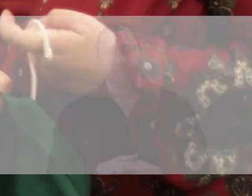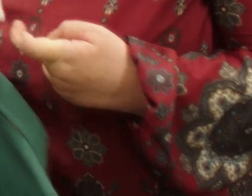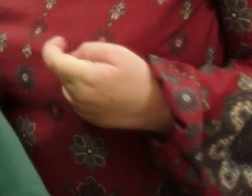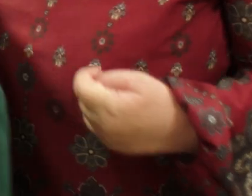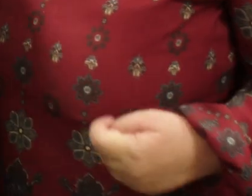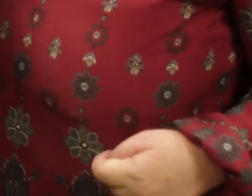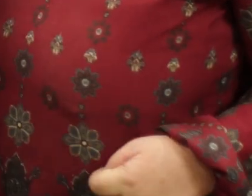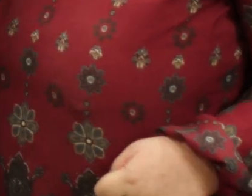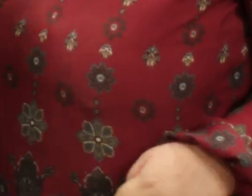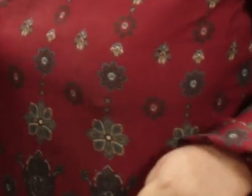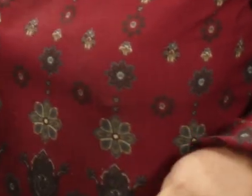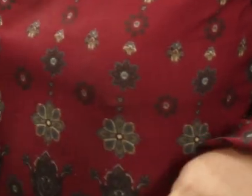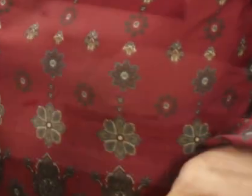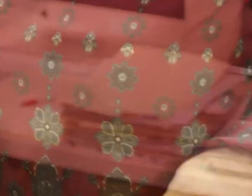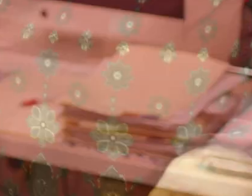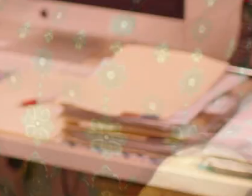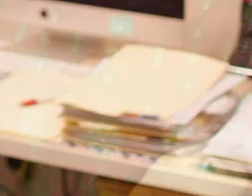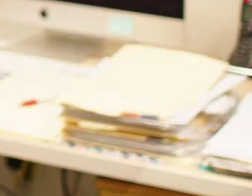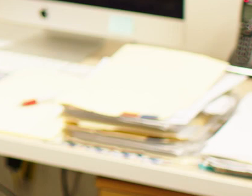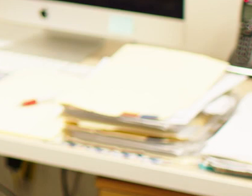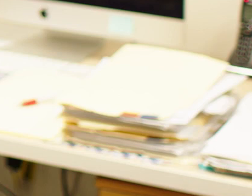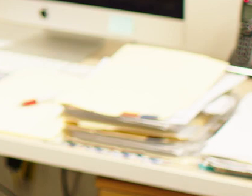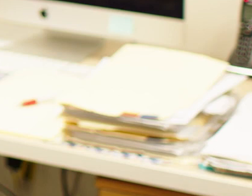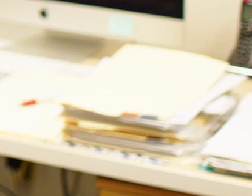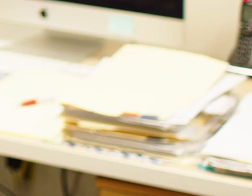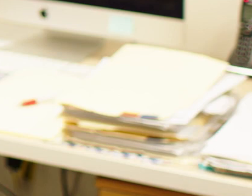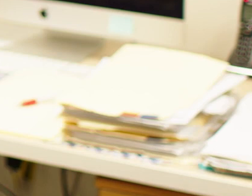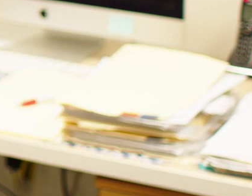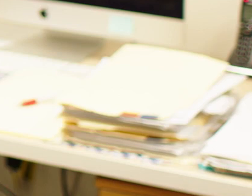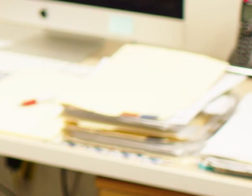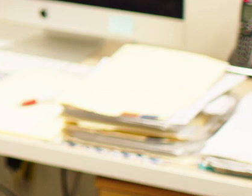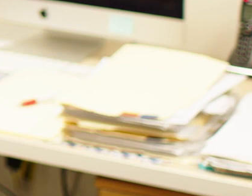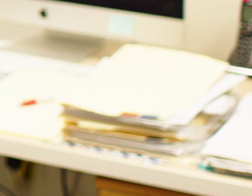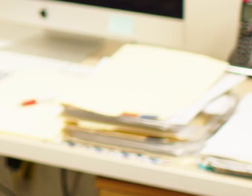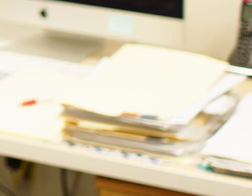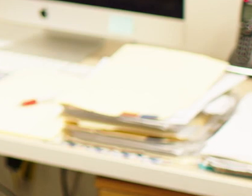Instead of mending clothes at a table, Michaela stands and hangs clothes on a rack.